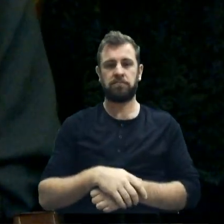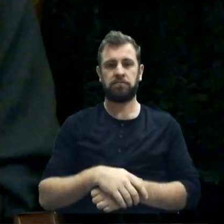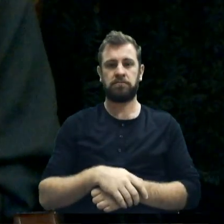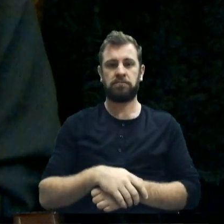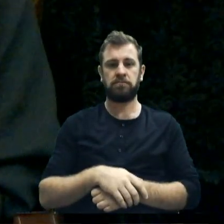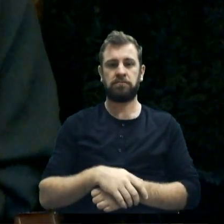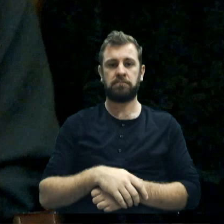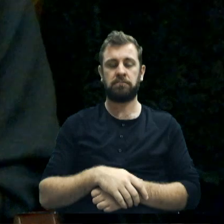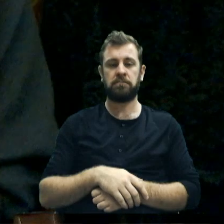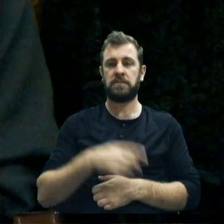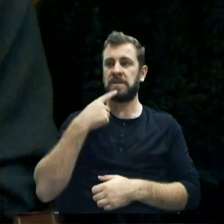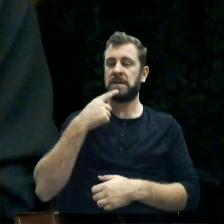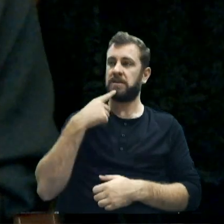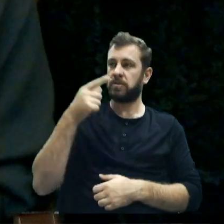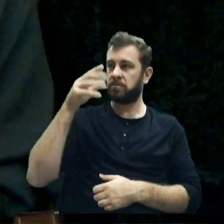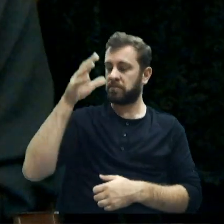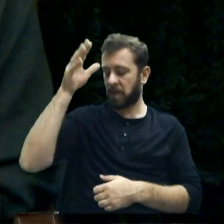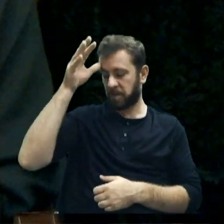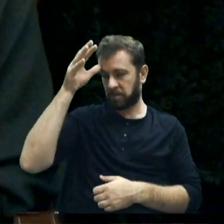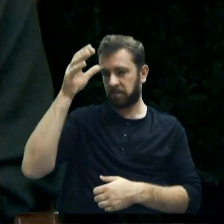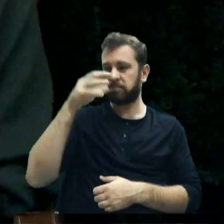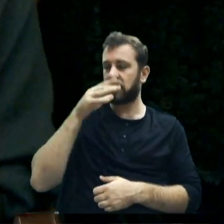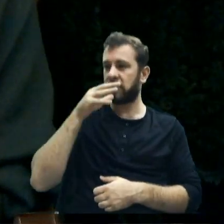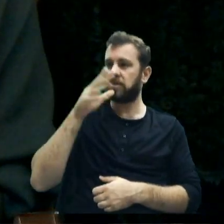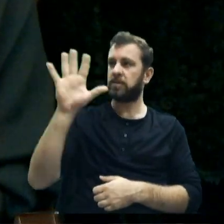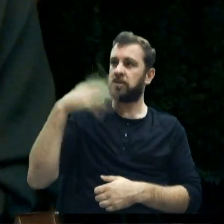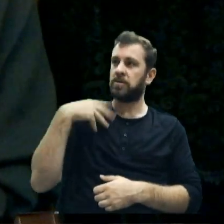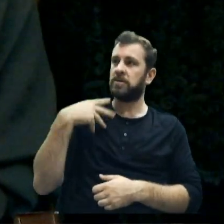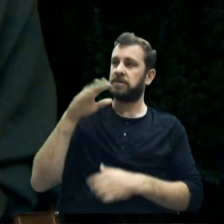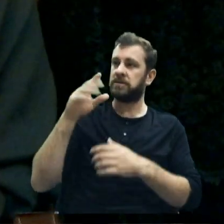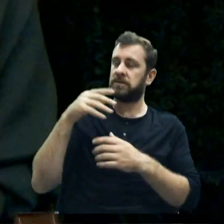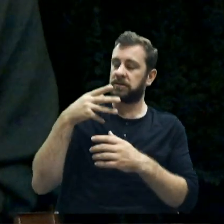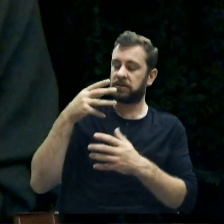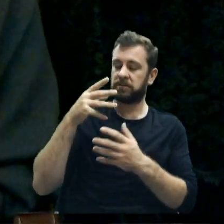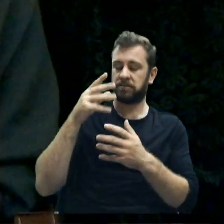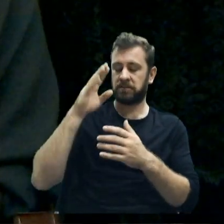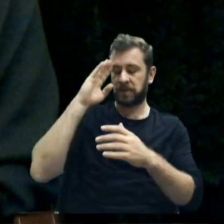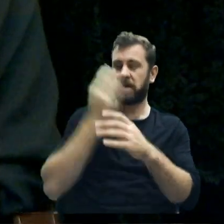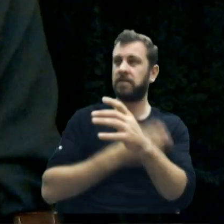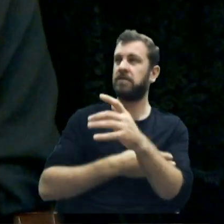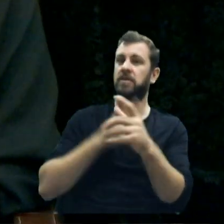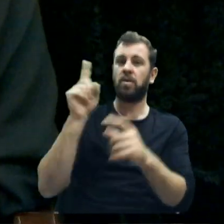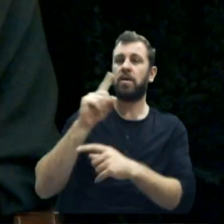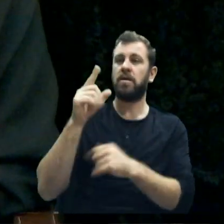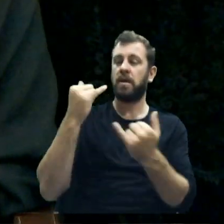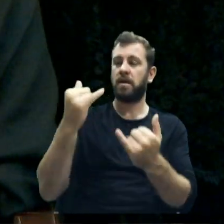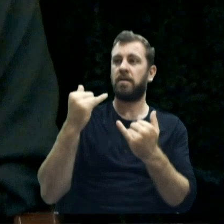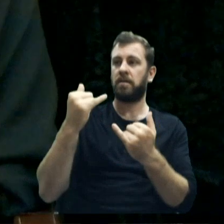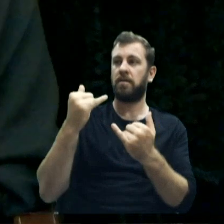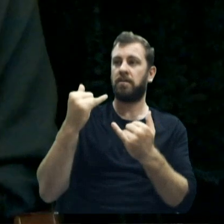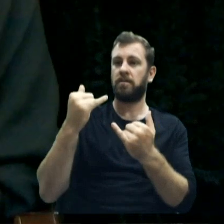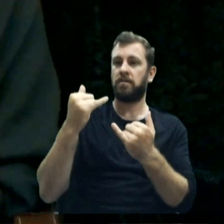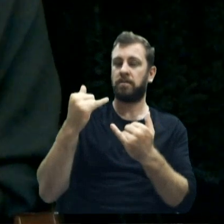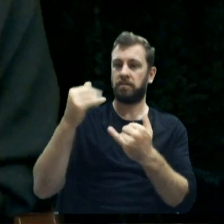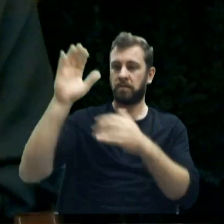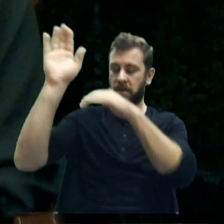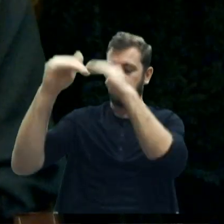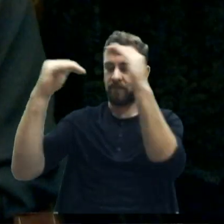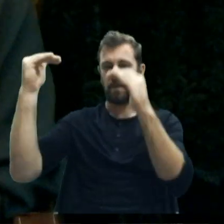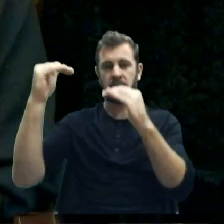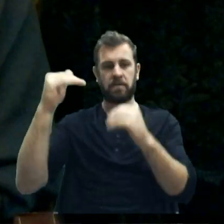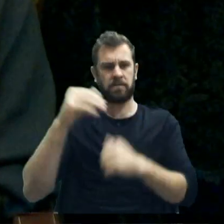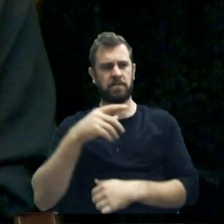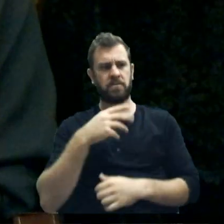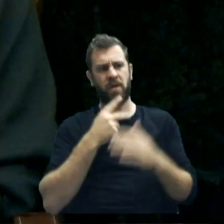And they would say to the mother, congratulations, mashallah, your son is in heaven. And the Prophet would say, wait a second, how are you saying